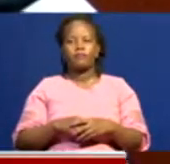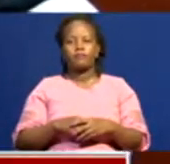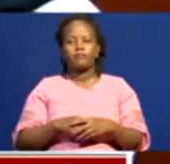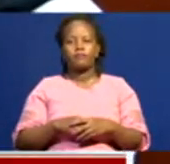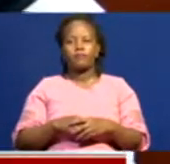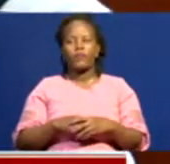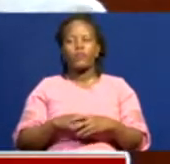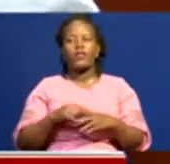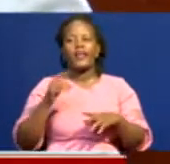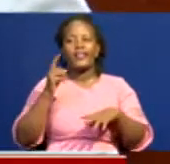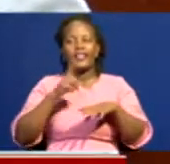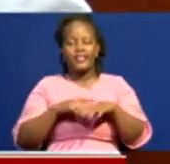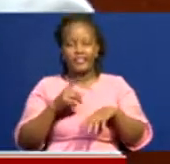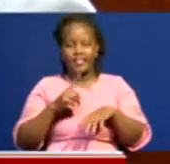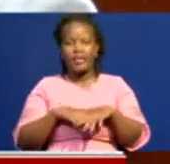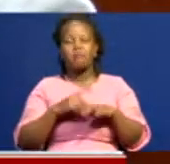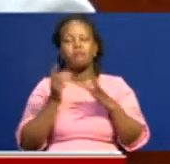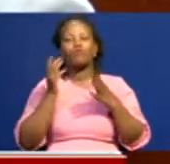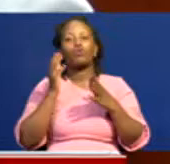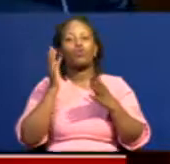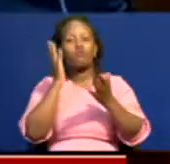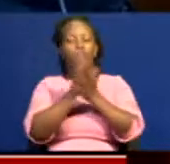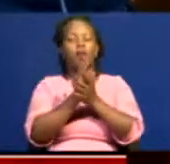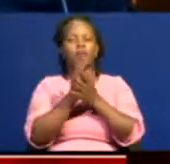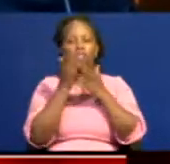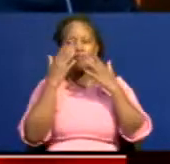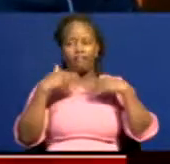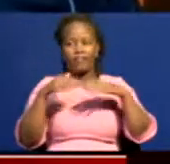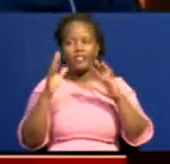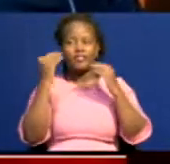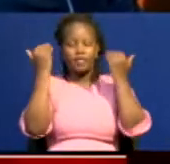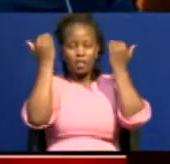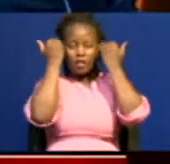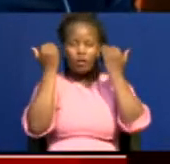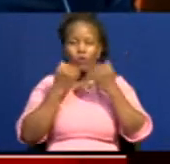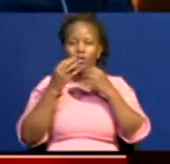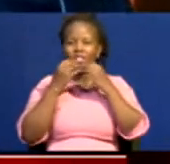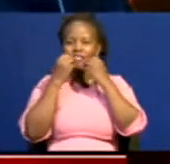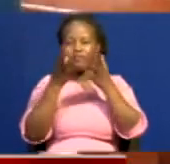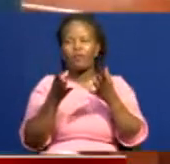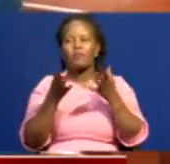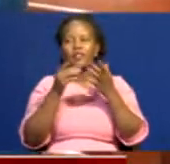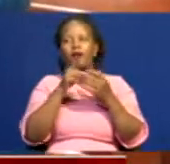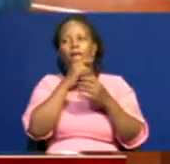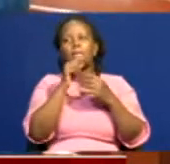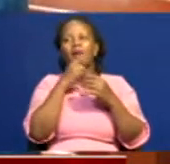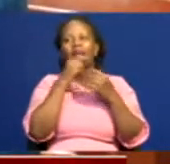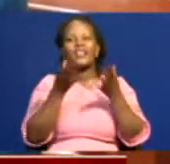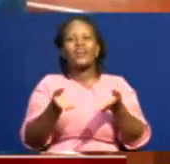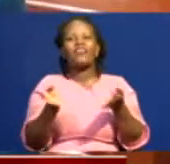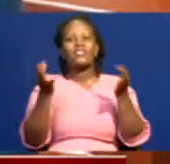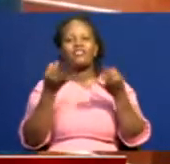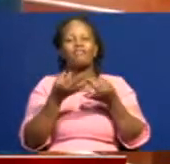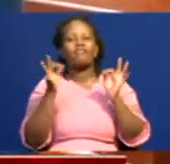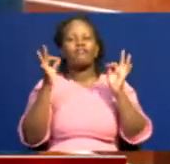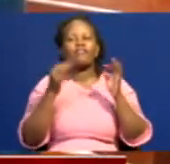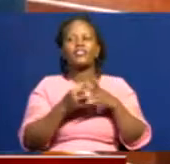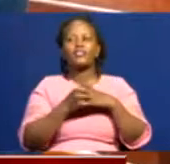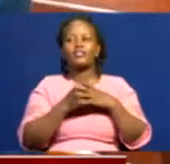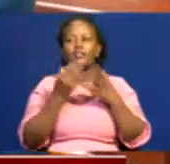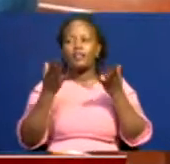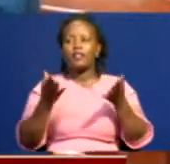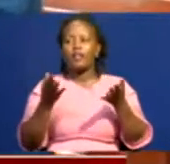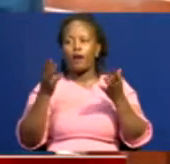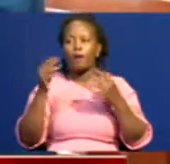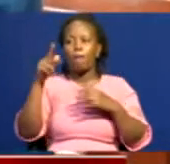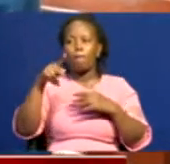When the matter came up to confirm compliance, the court was told that Khalif is now a free man. But now he's actually, he was